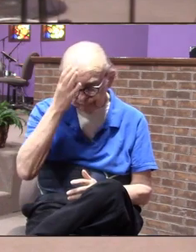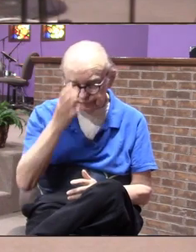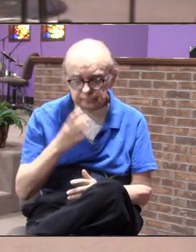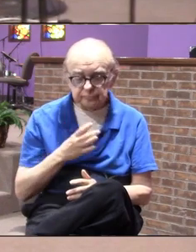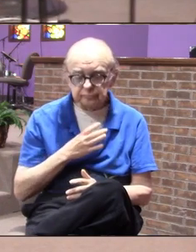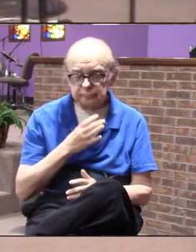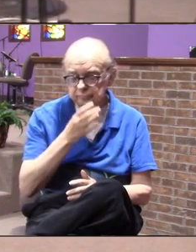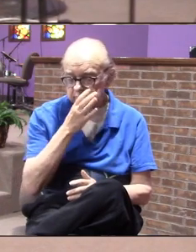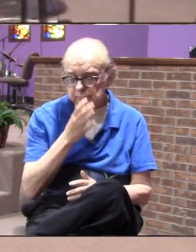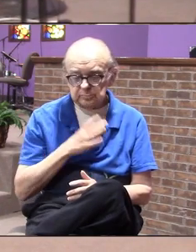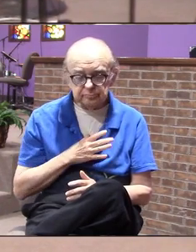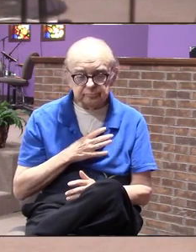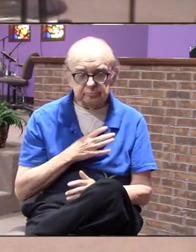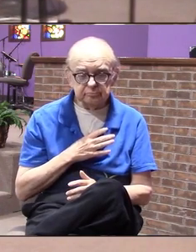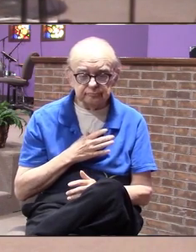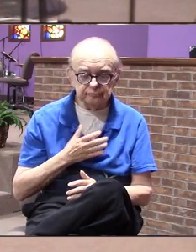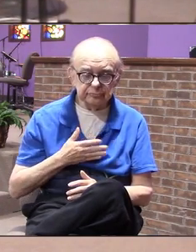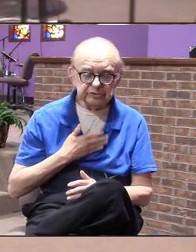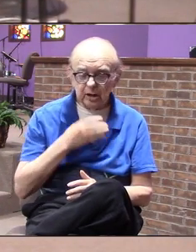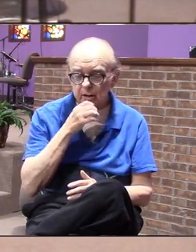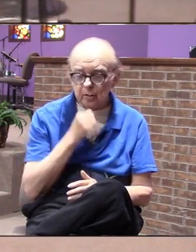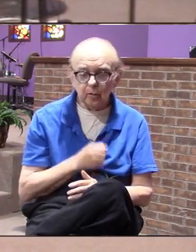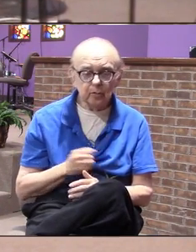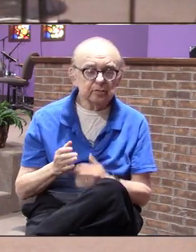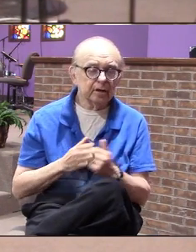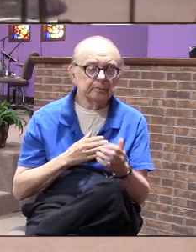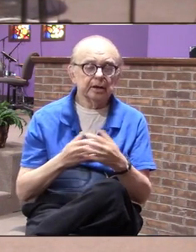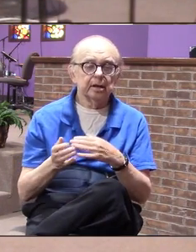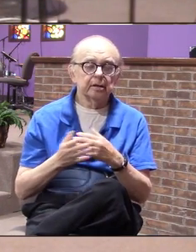female, young or old,